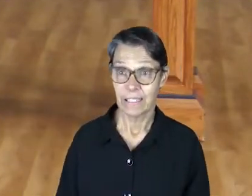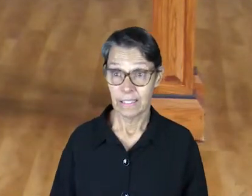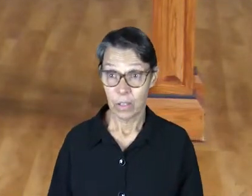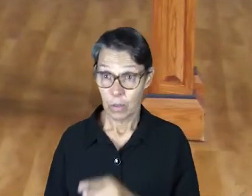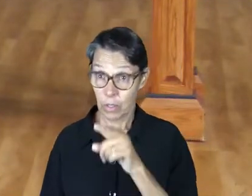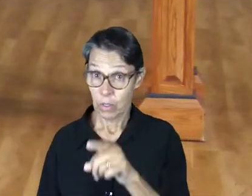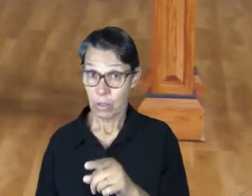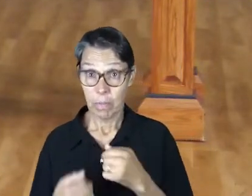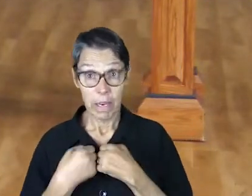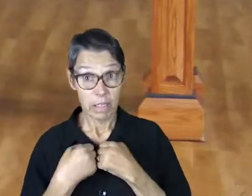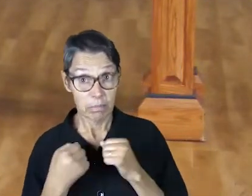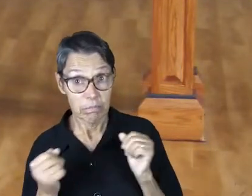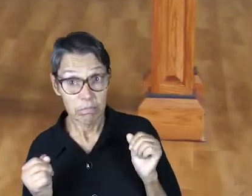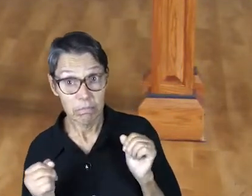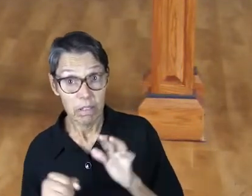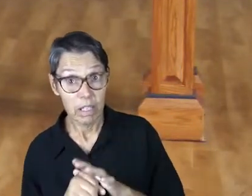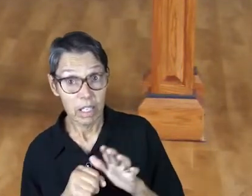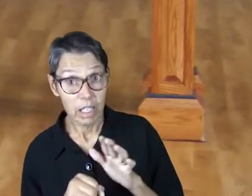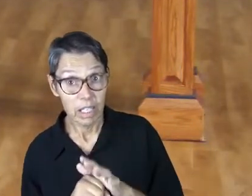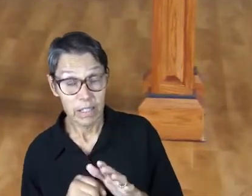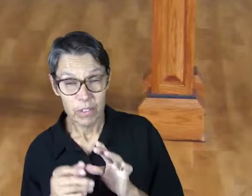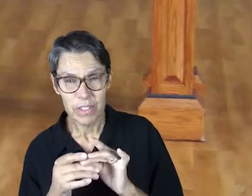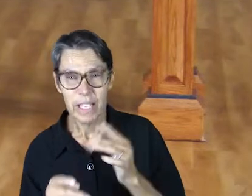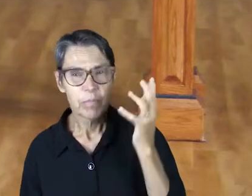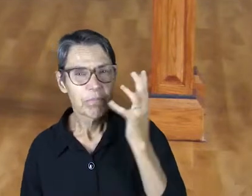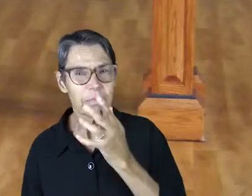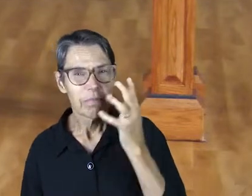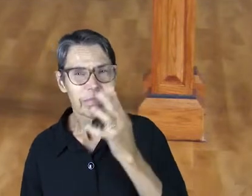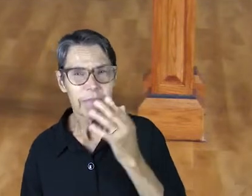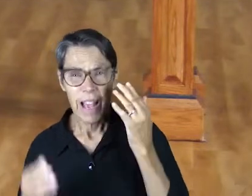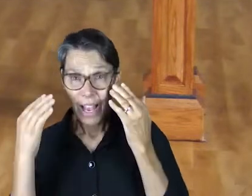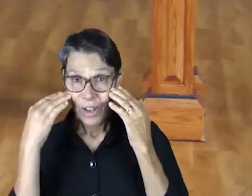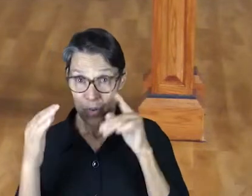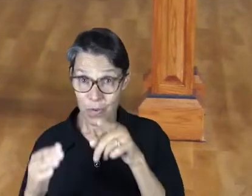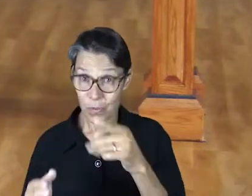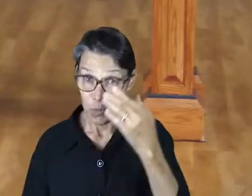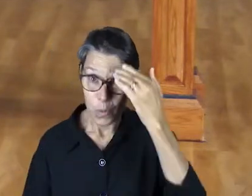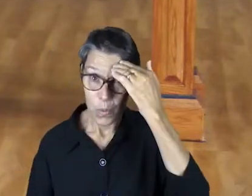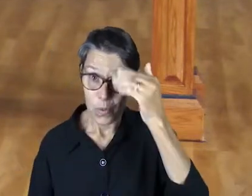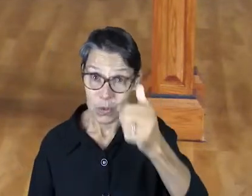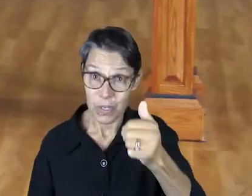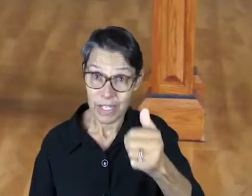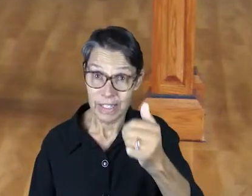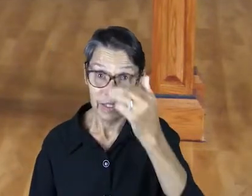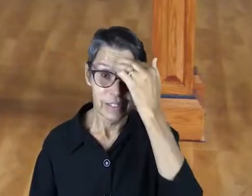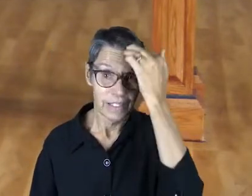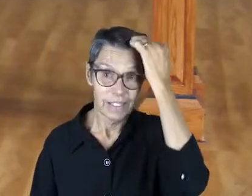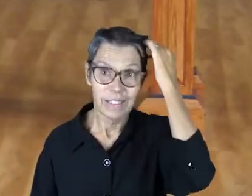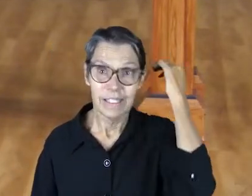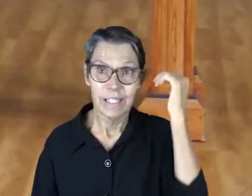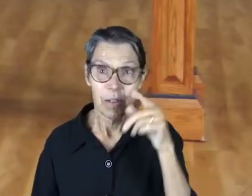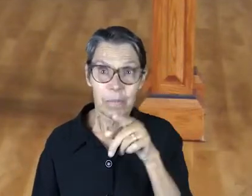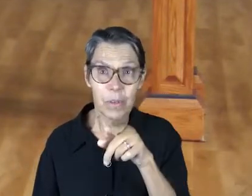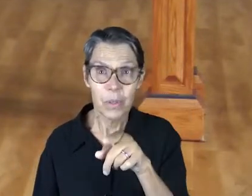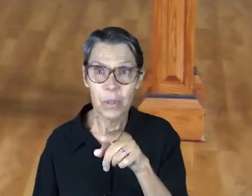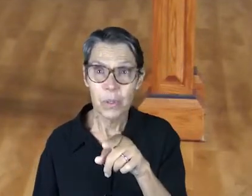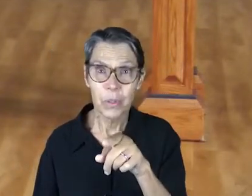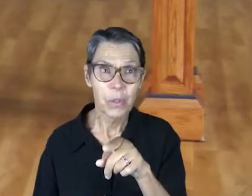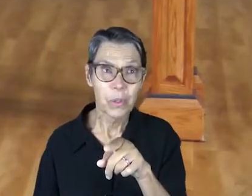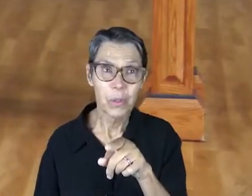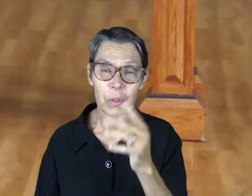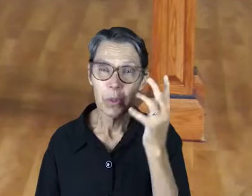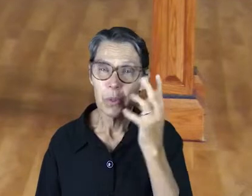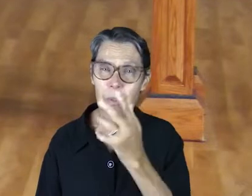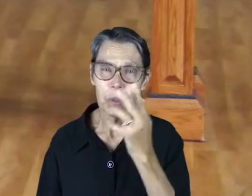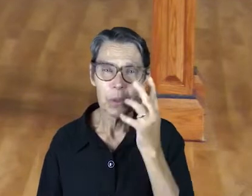When have you risked the vulnerability to say to someone, my goodness, I don't know if you know this or not, but the